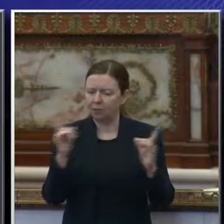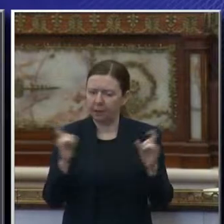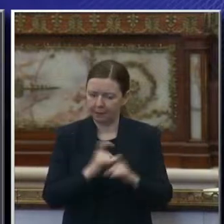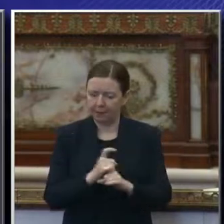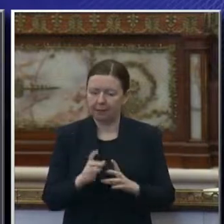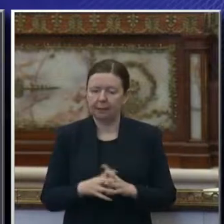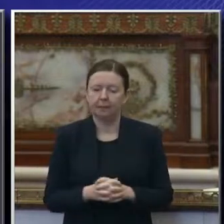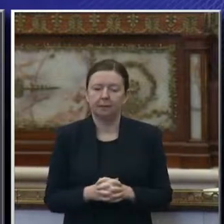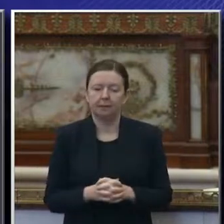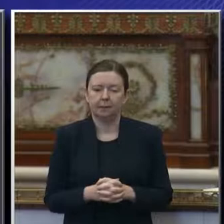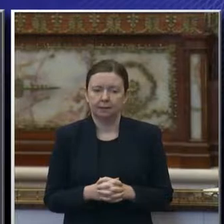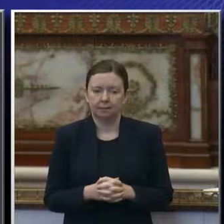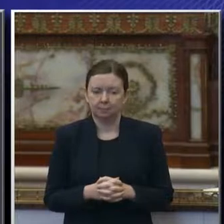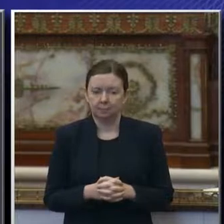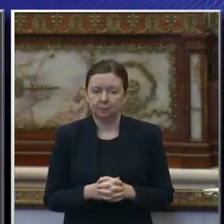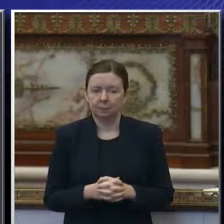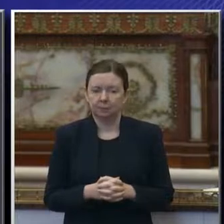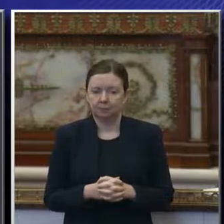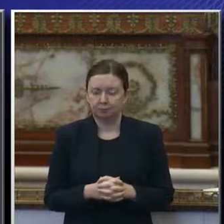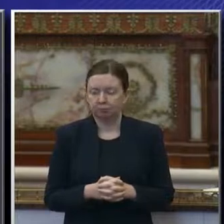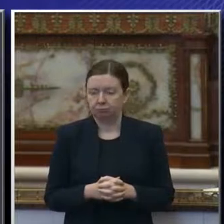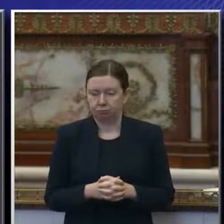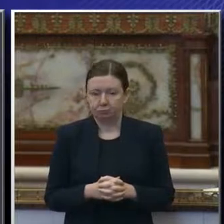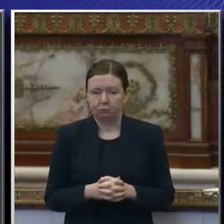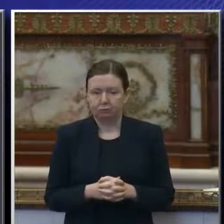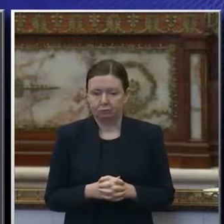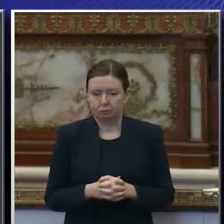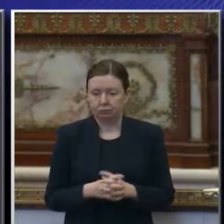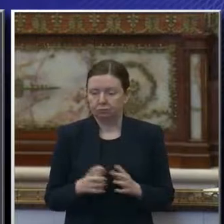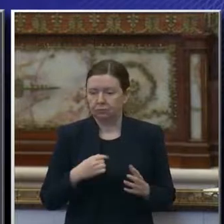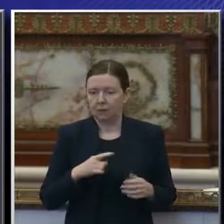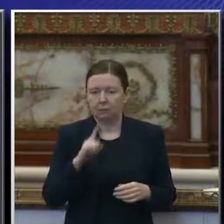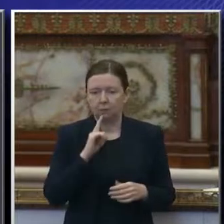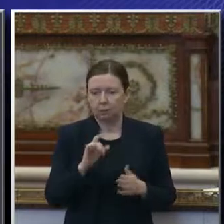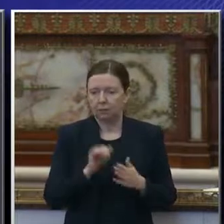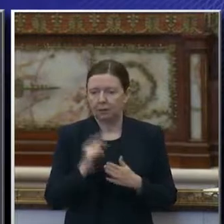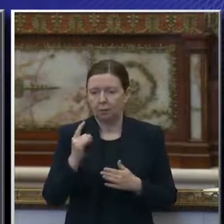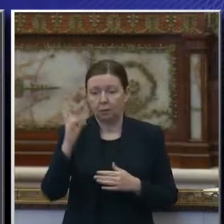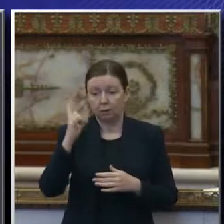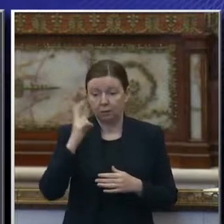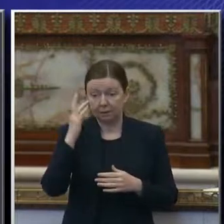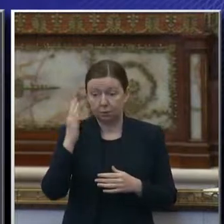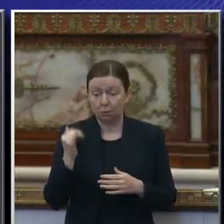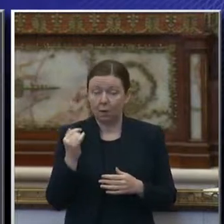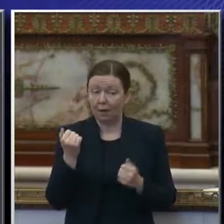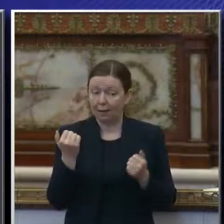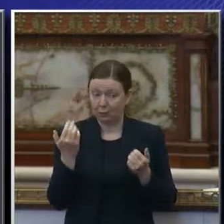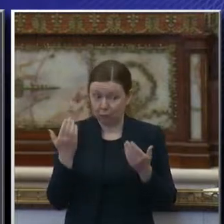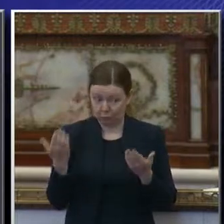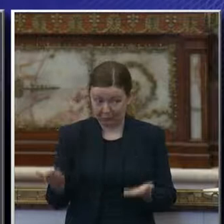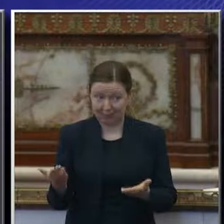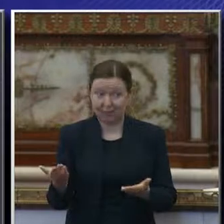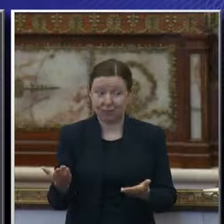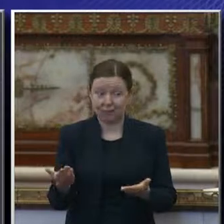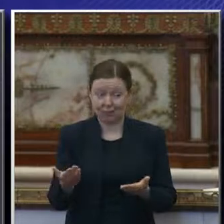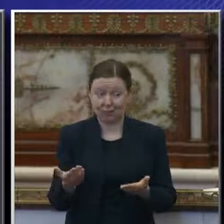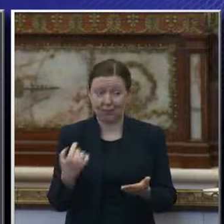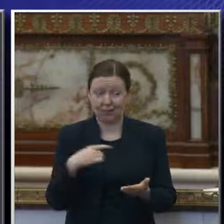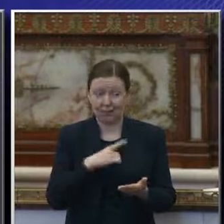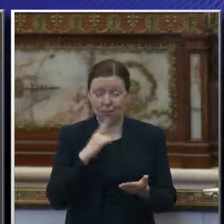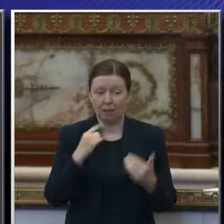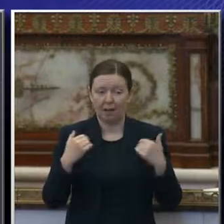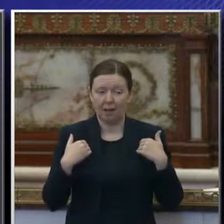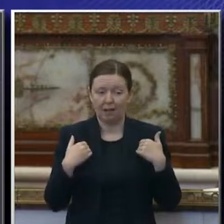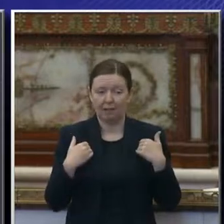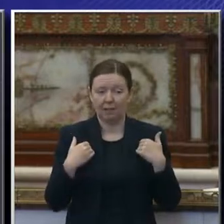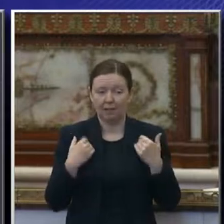and I am sure that one of the reasons why you are here and we are having